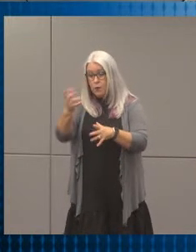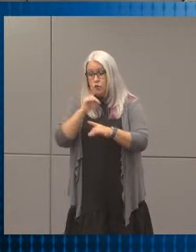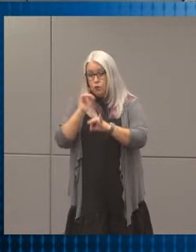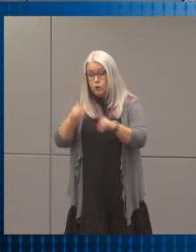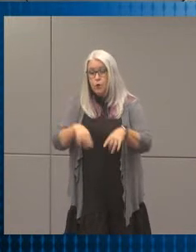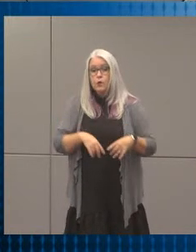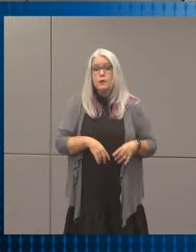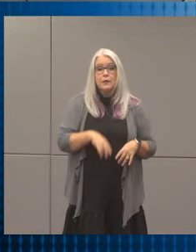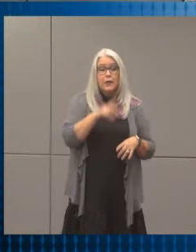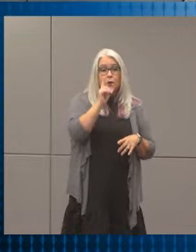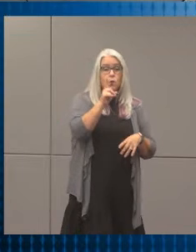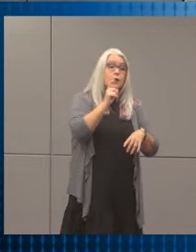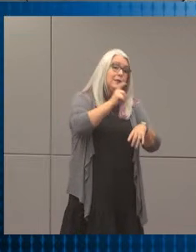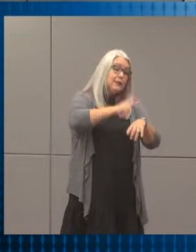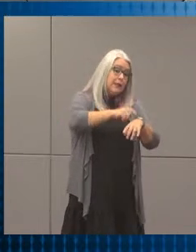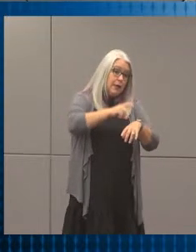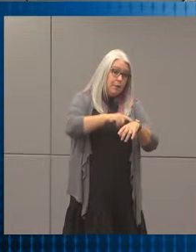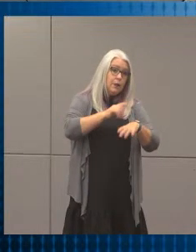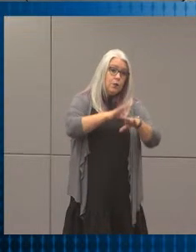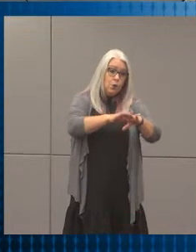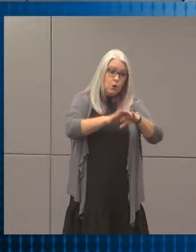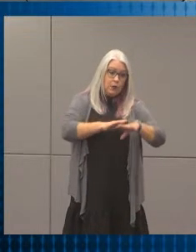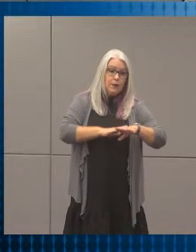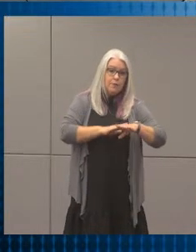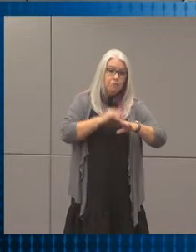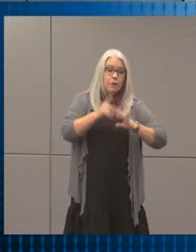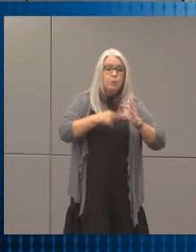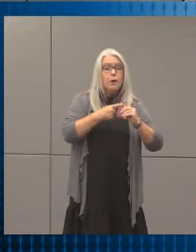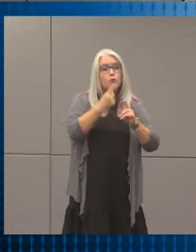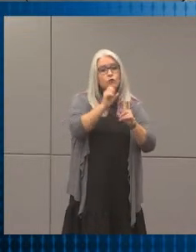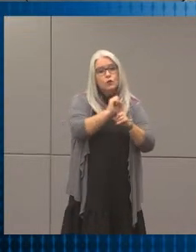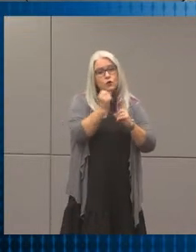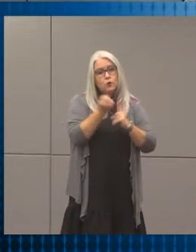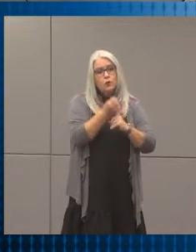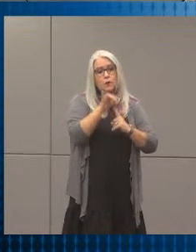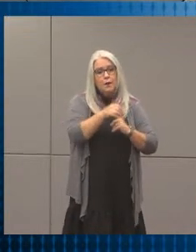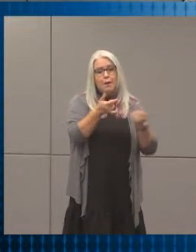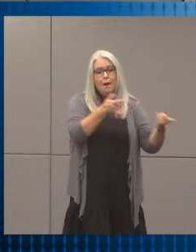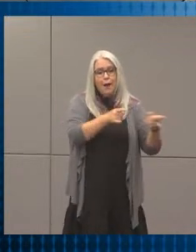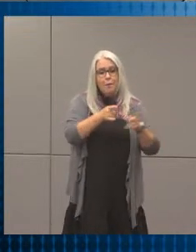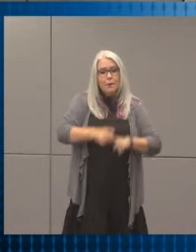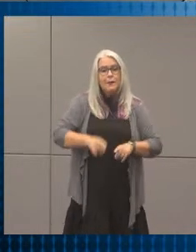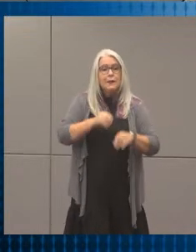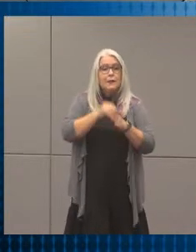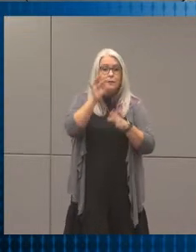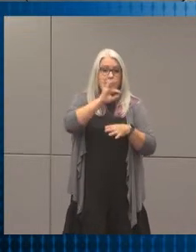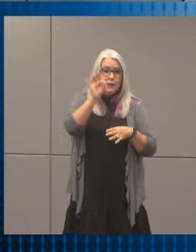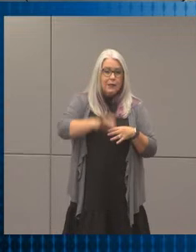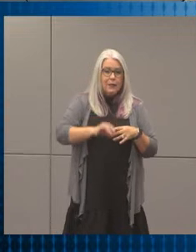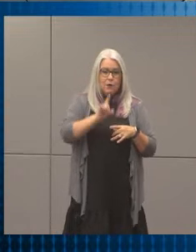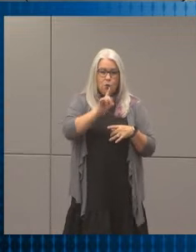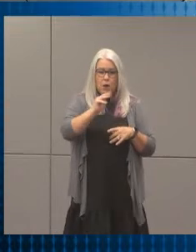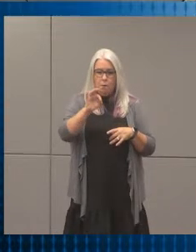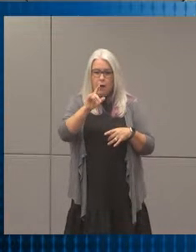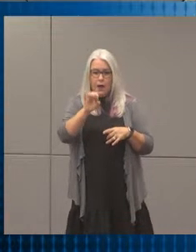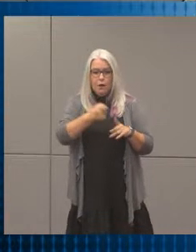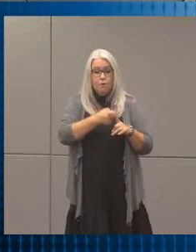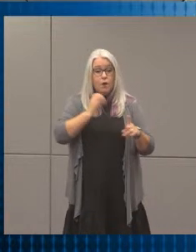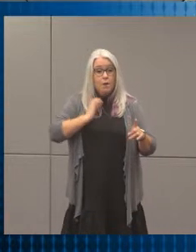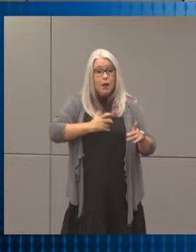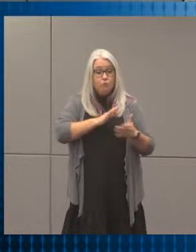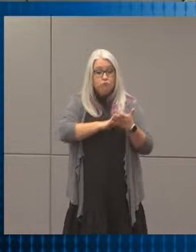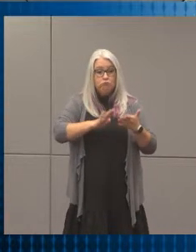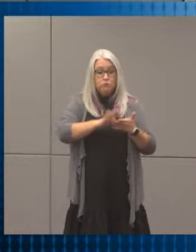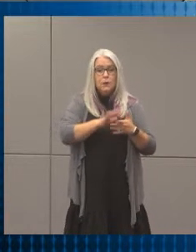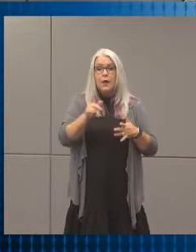we had 1 timely warning regarding an incident that occurred in Flint within a mile radius of the school. I want to highlight a